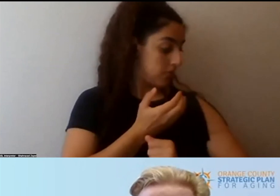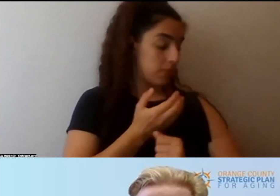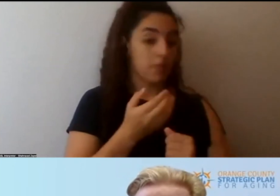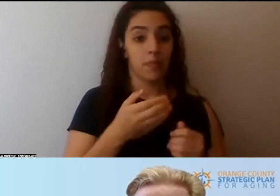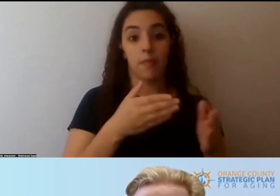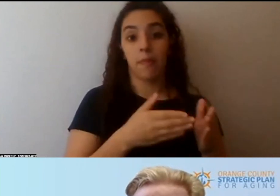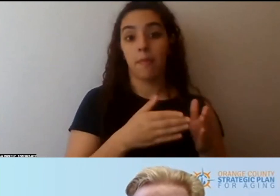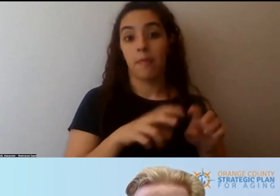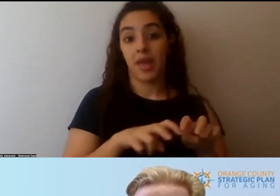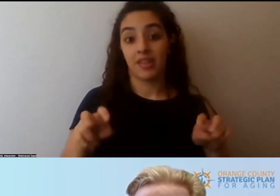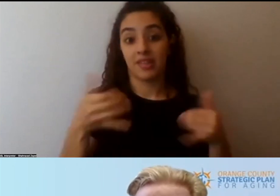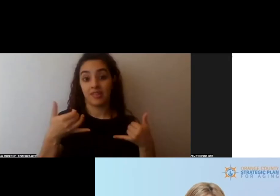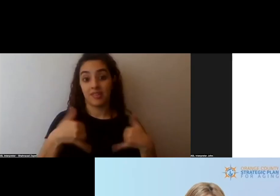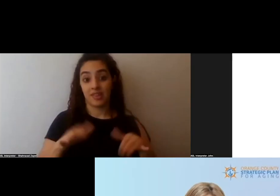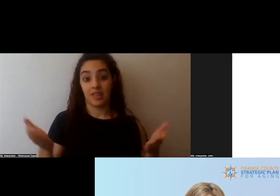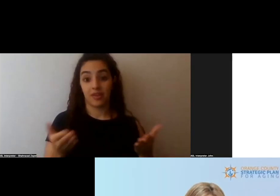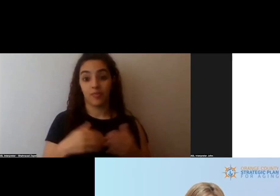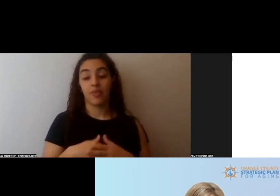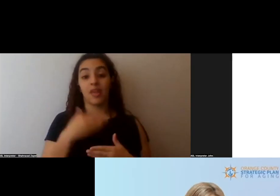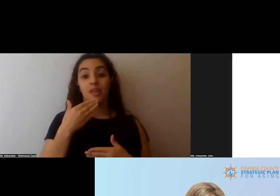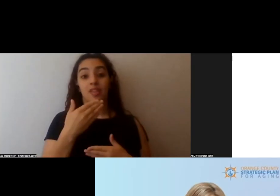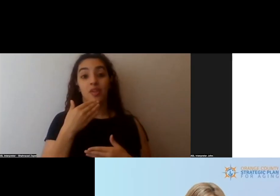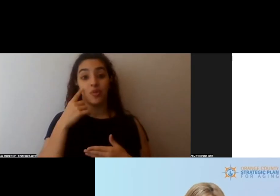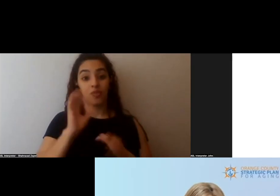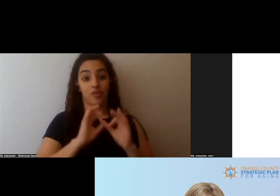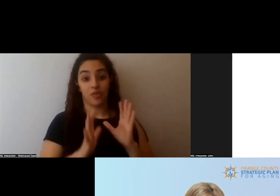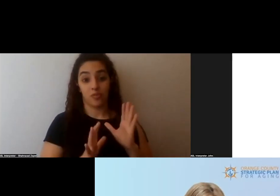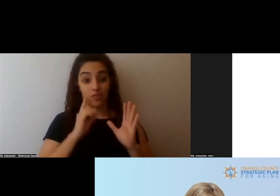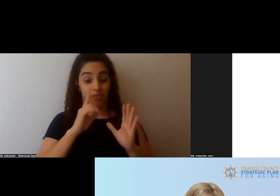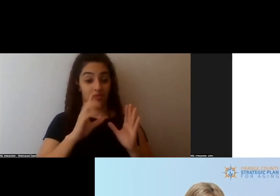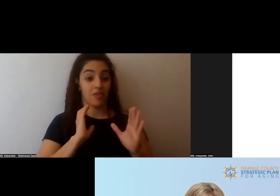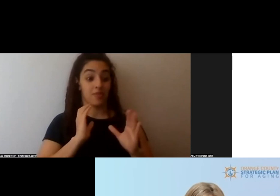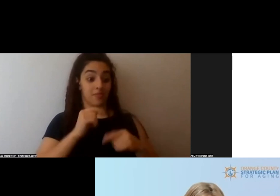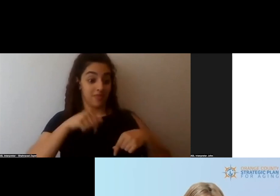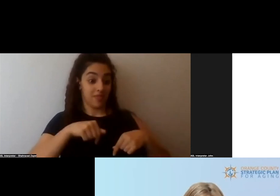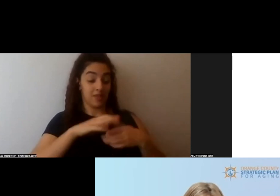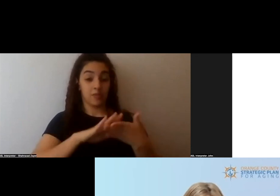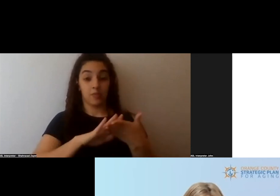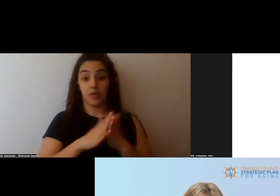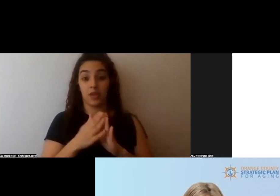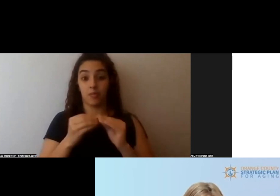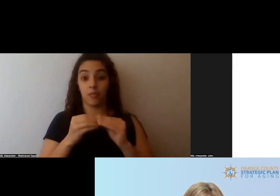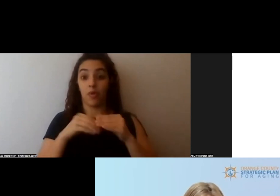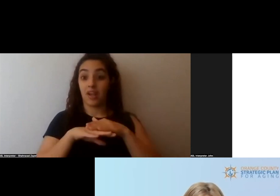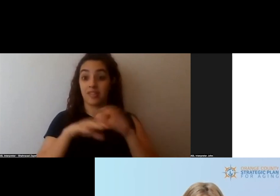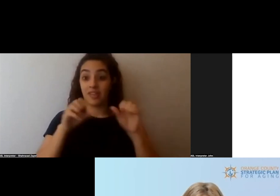interpreters for making this an accessible vehicle. We've certainly done our best, but they're the ones who make it happen.